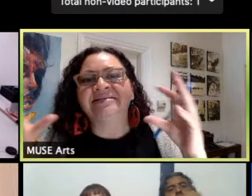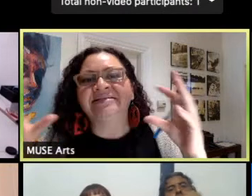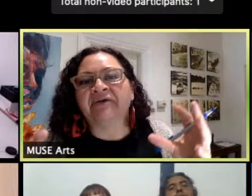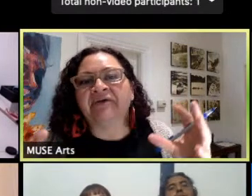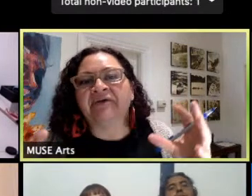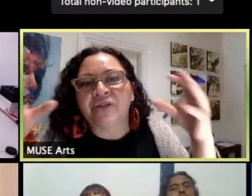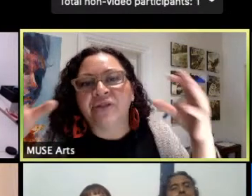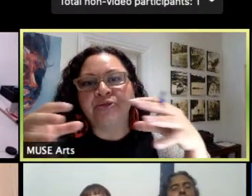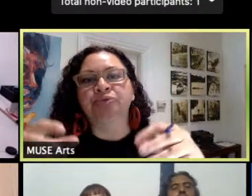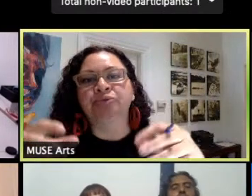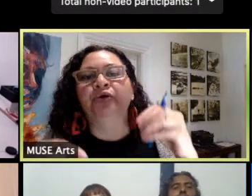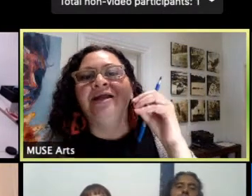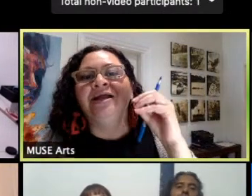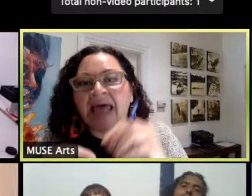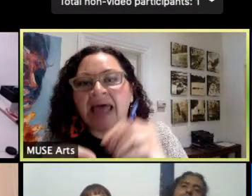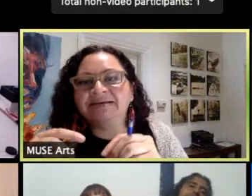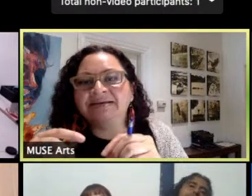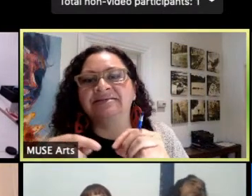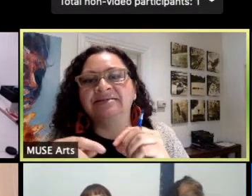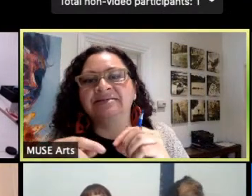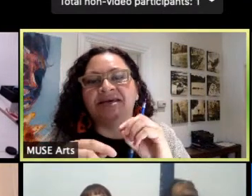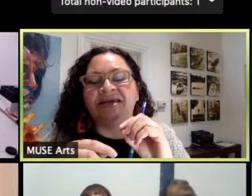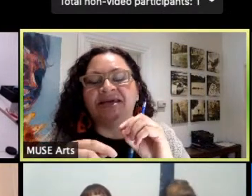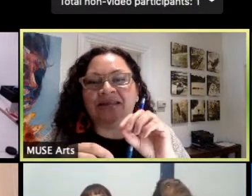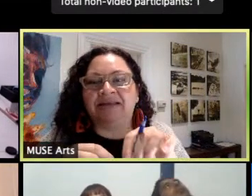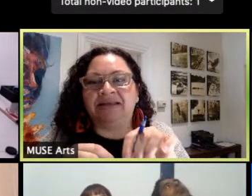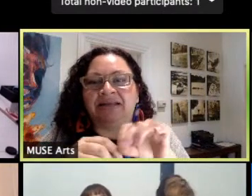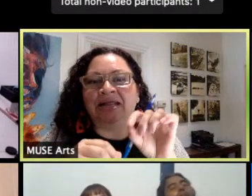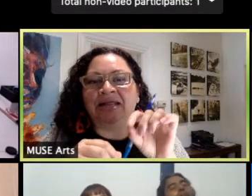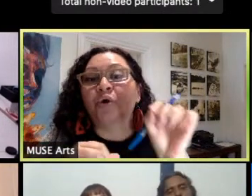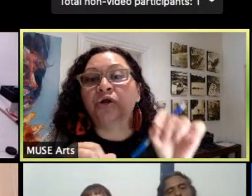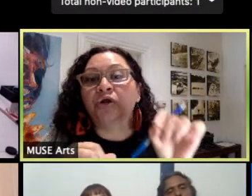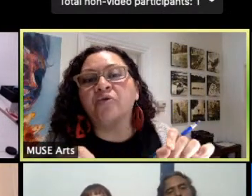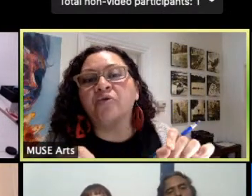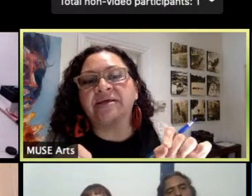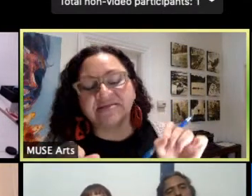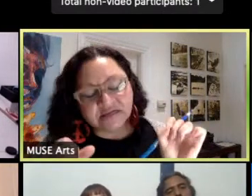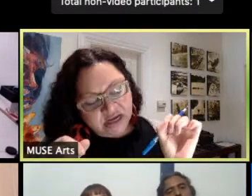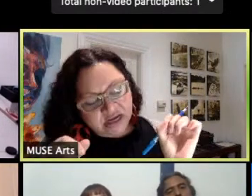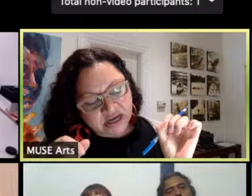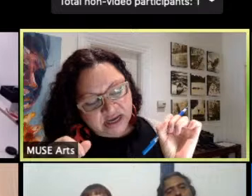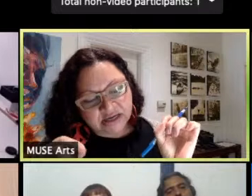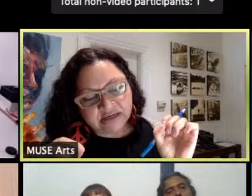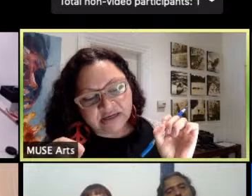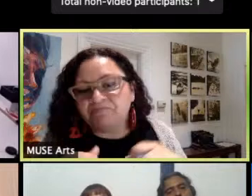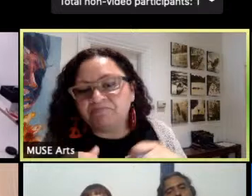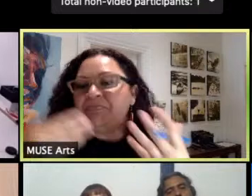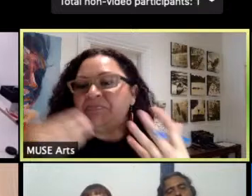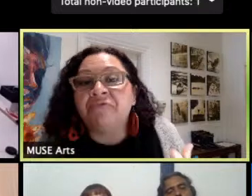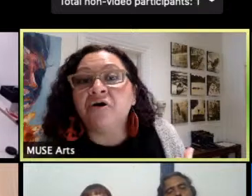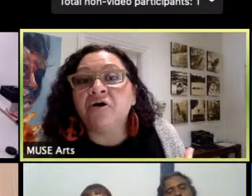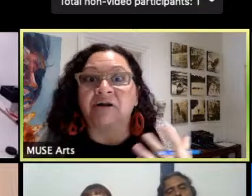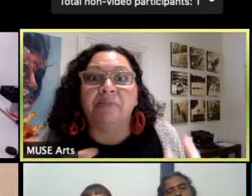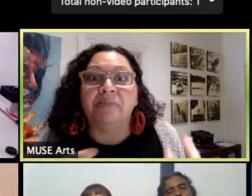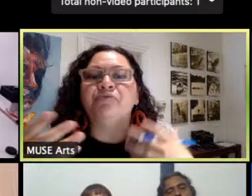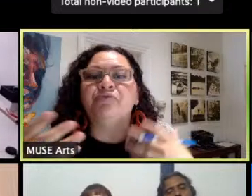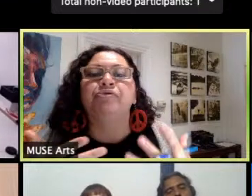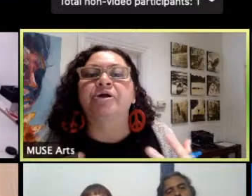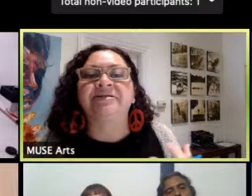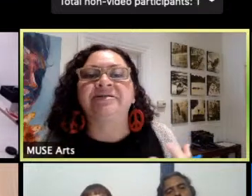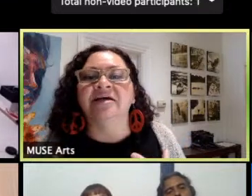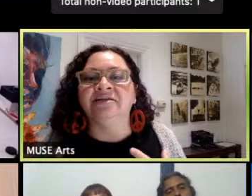to likes and small comments. And before, remember when we were discussing